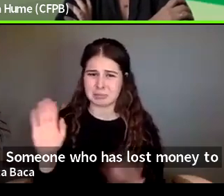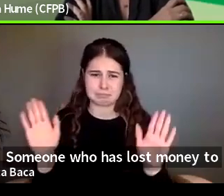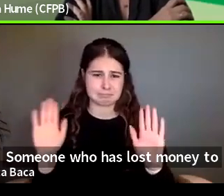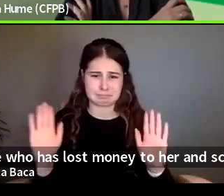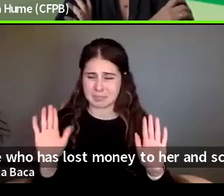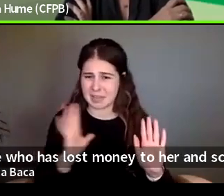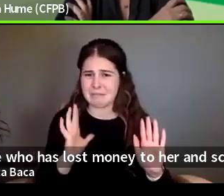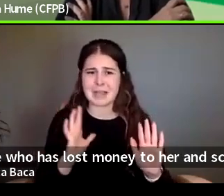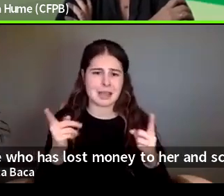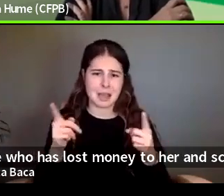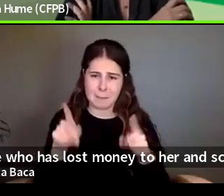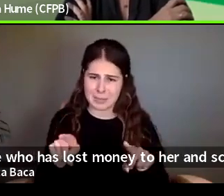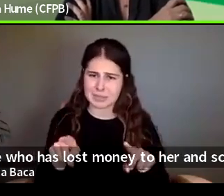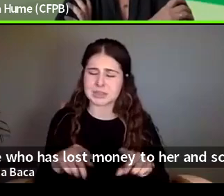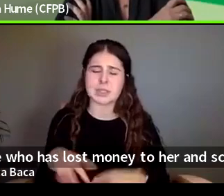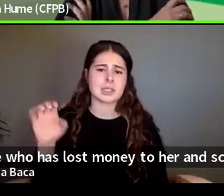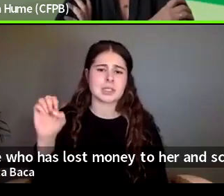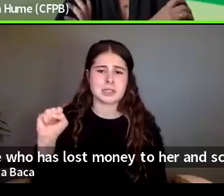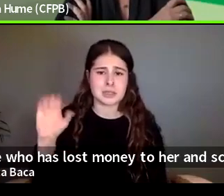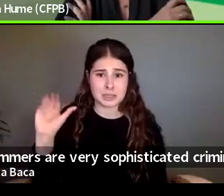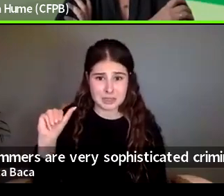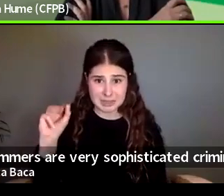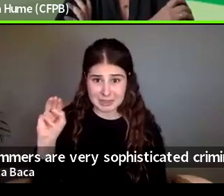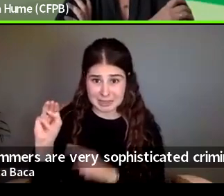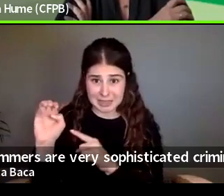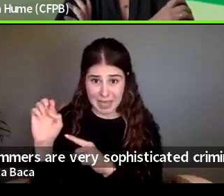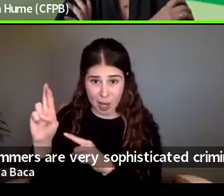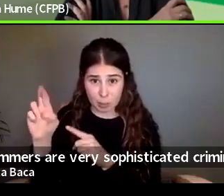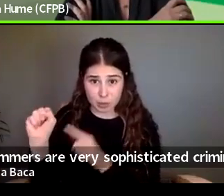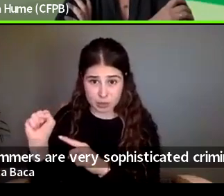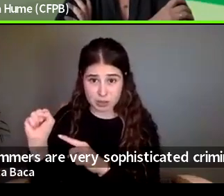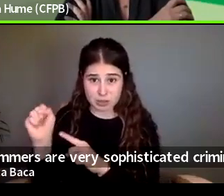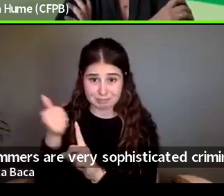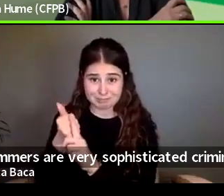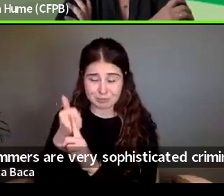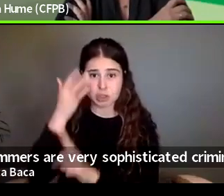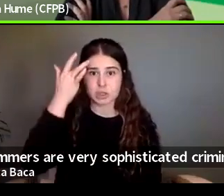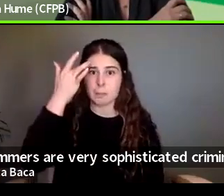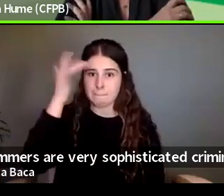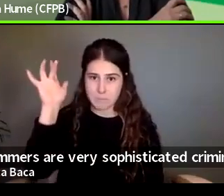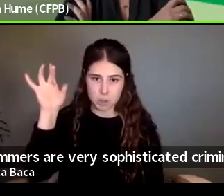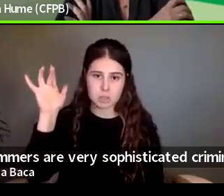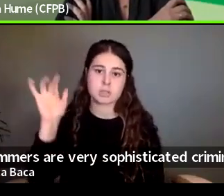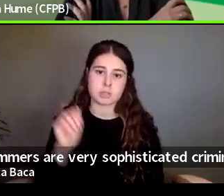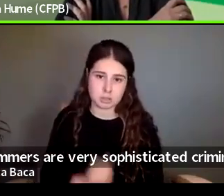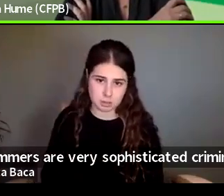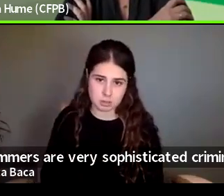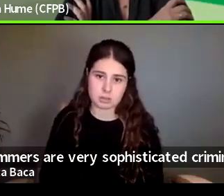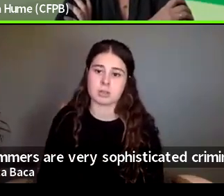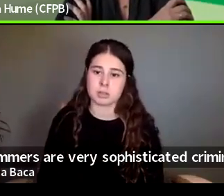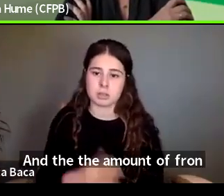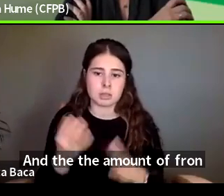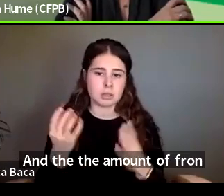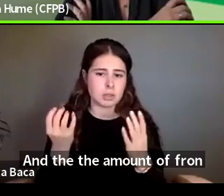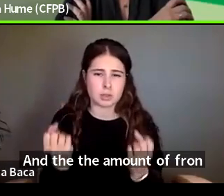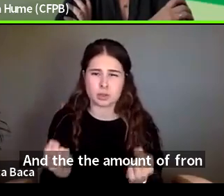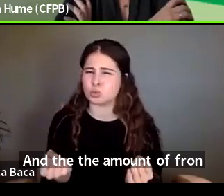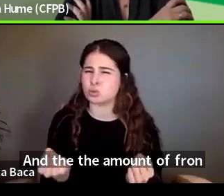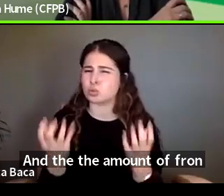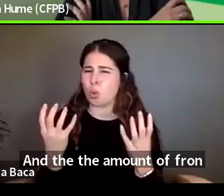are very sophisticated criminals, and the amount of fraud and scams is so